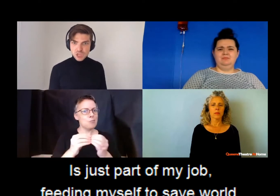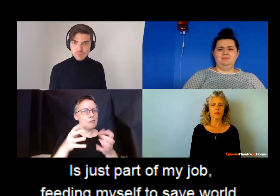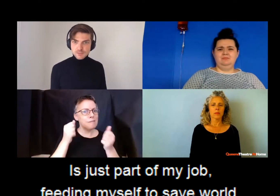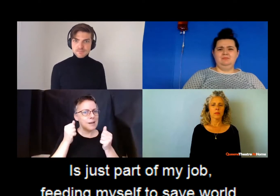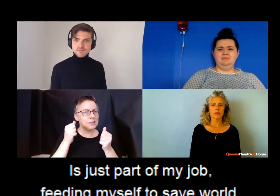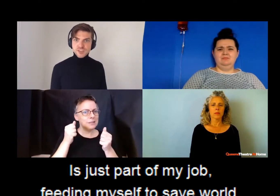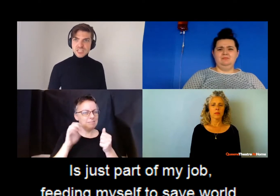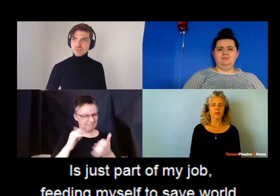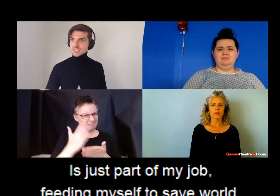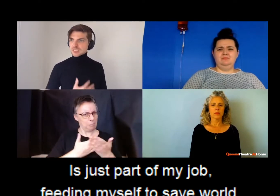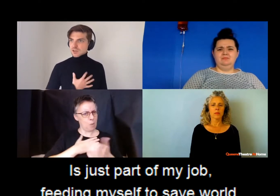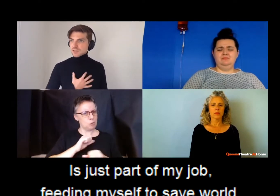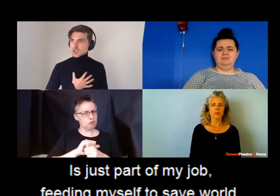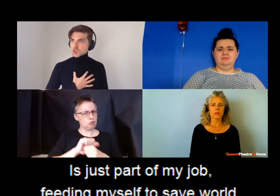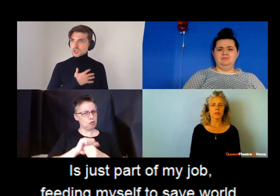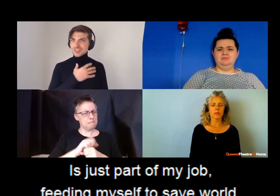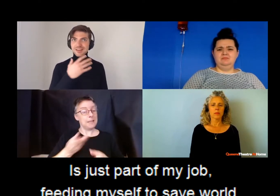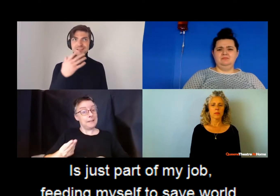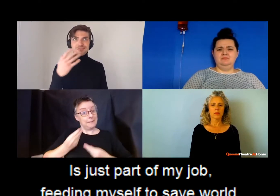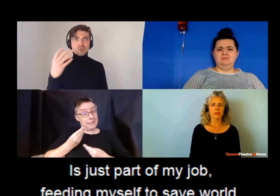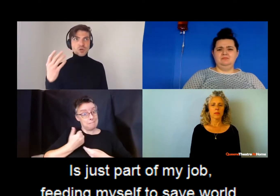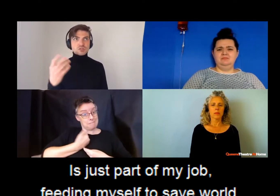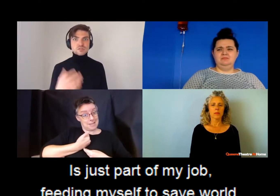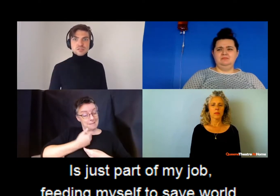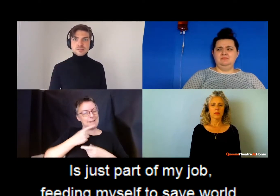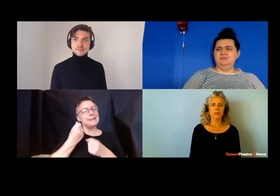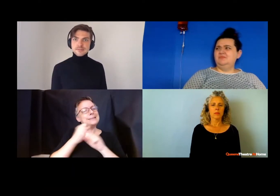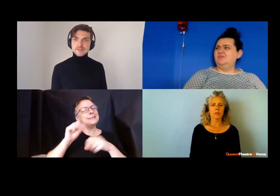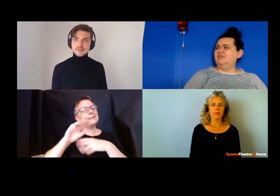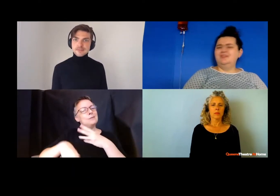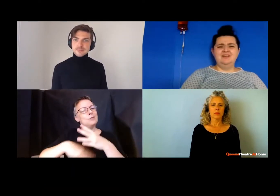of my job. Feeding myself to save the world.